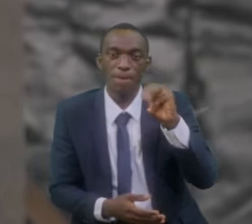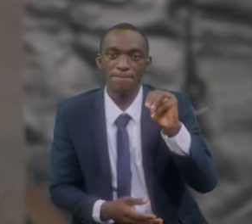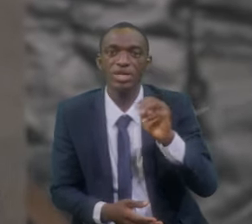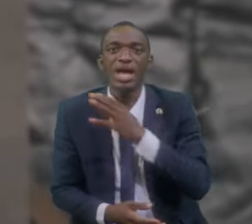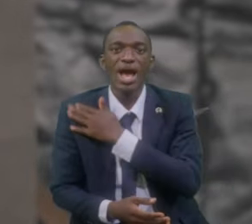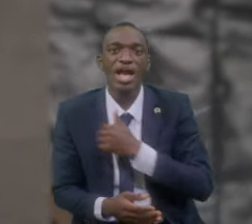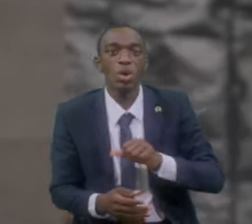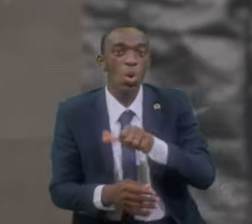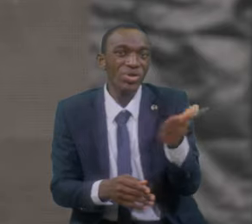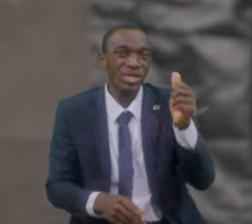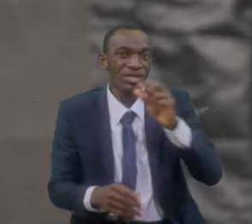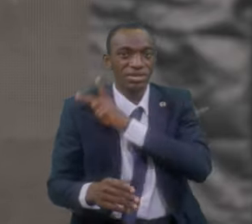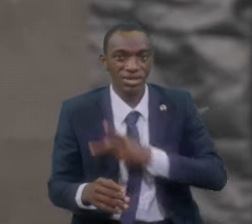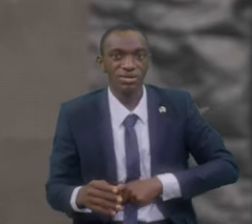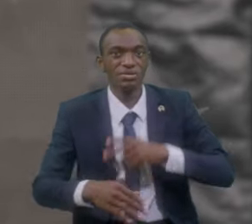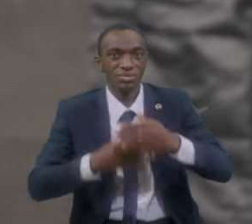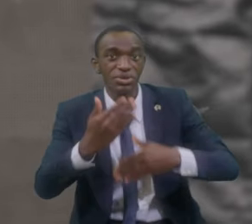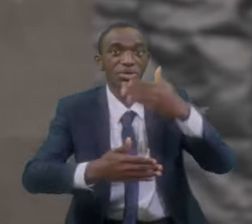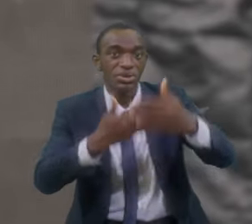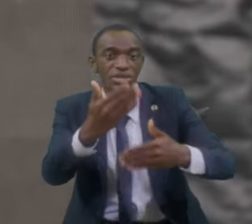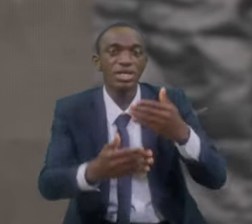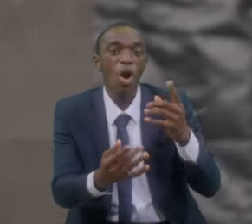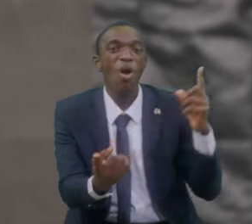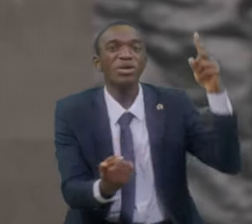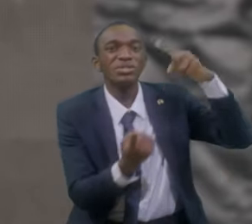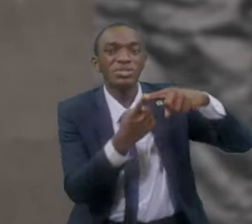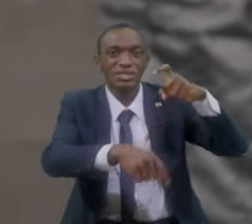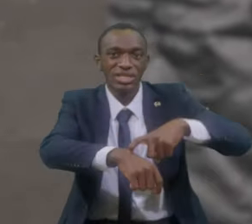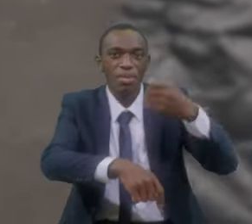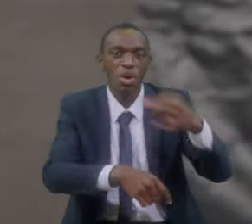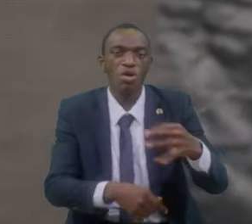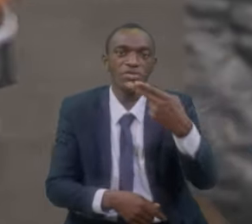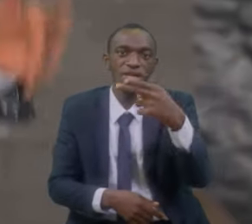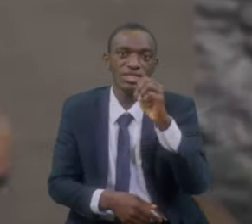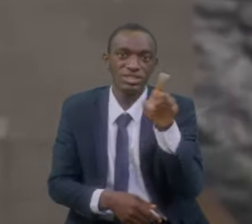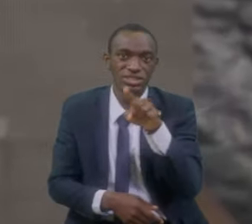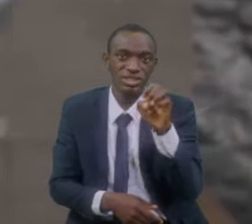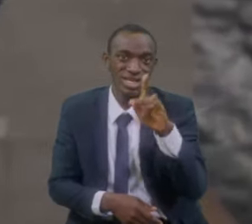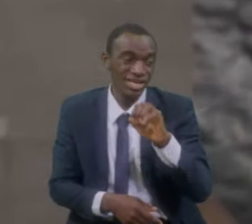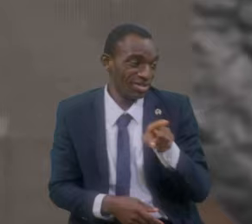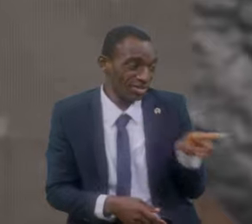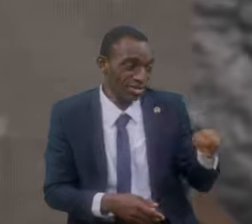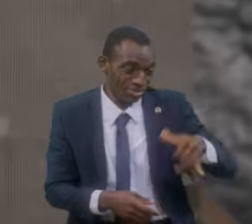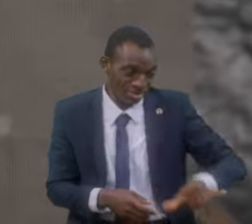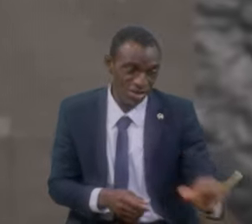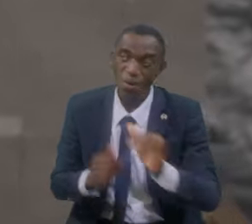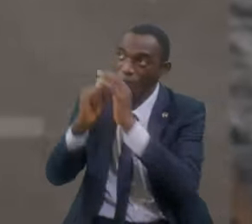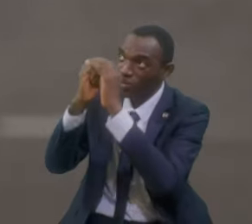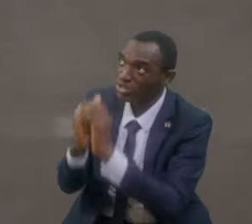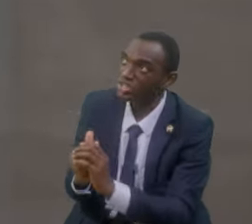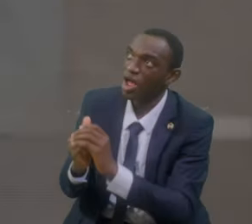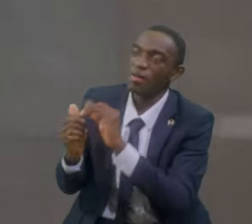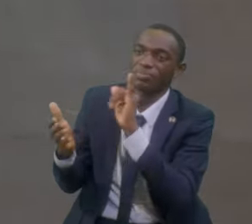Hezekiah, and they still had the brazen serpent, and they were sacrificing incense